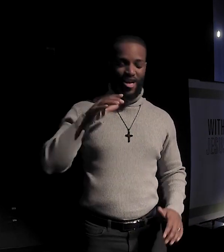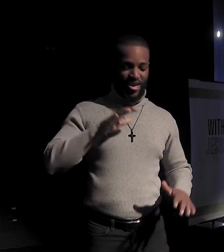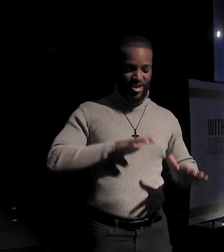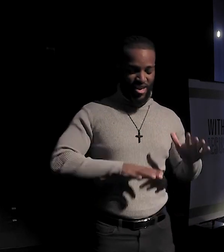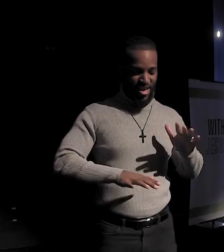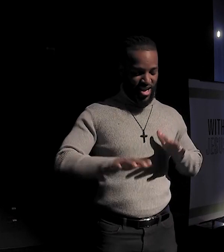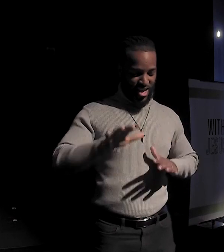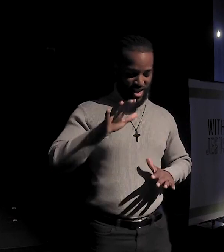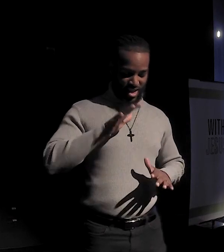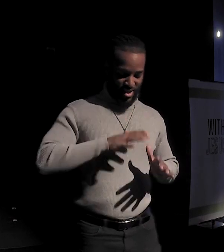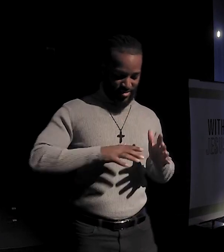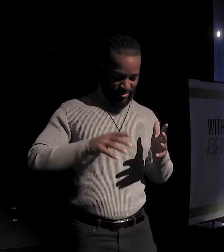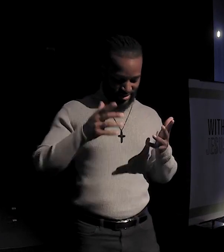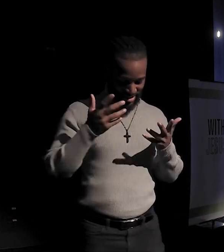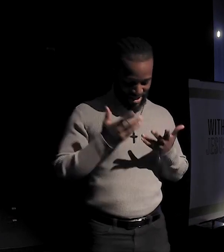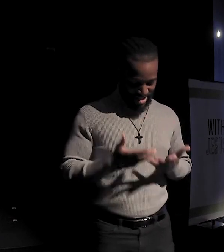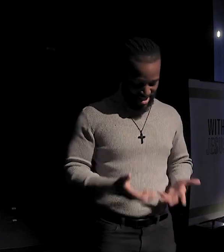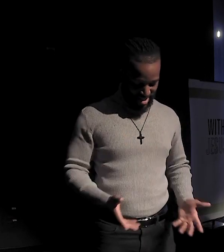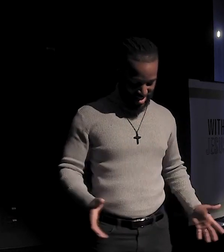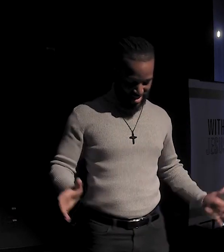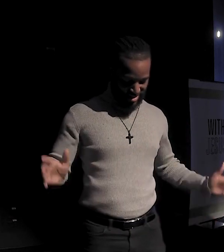I'm desperate for you.